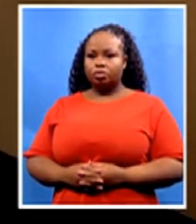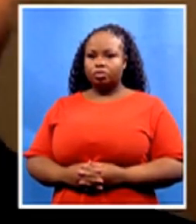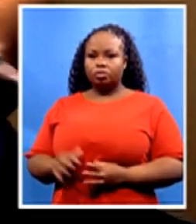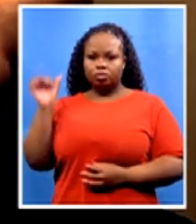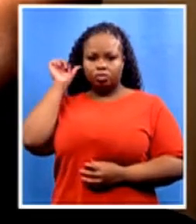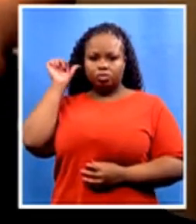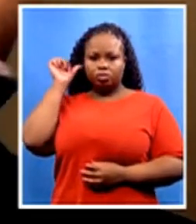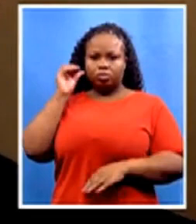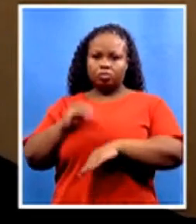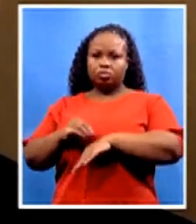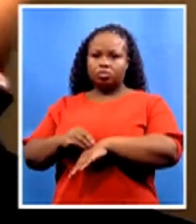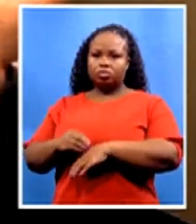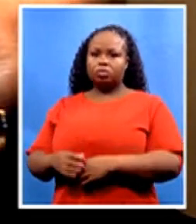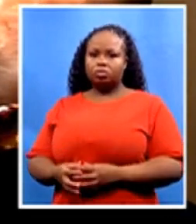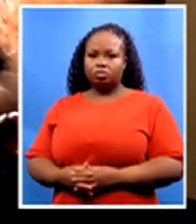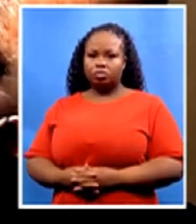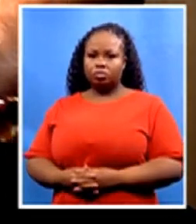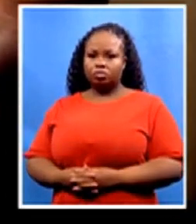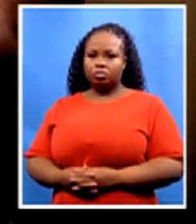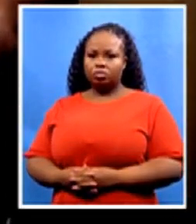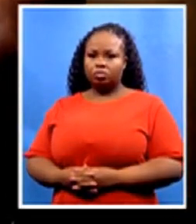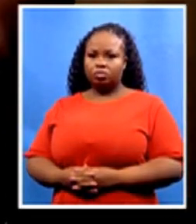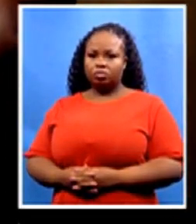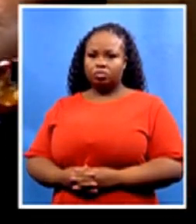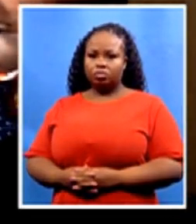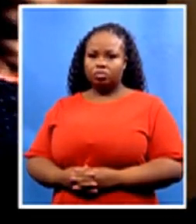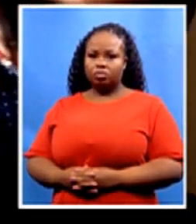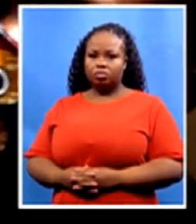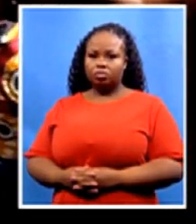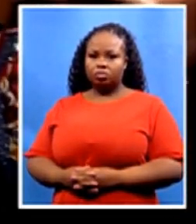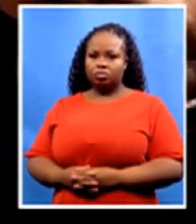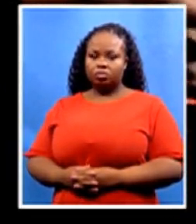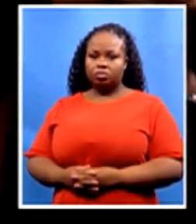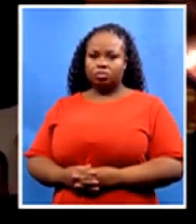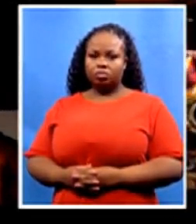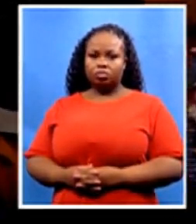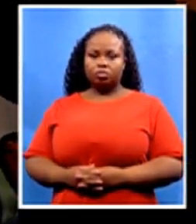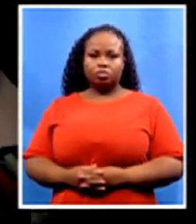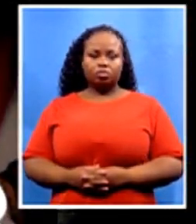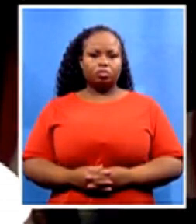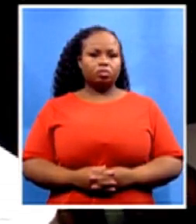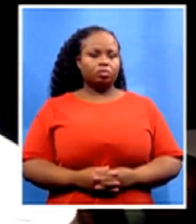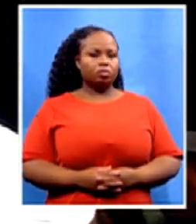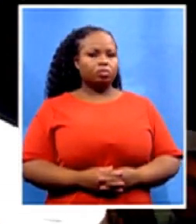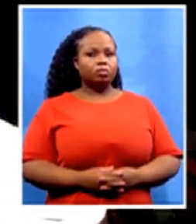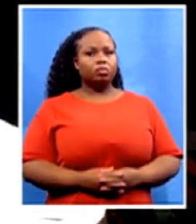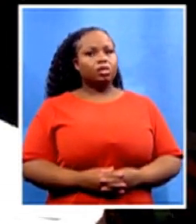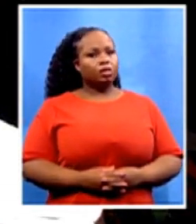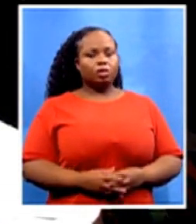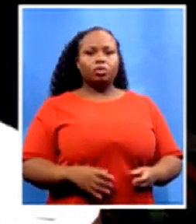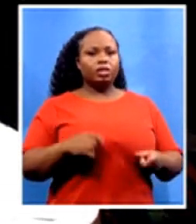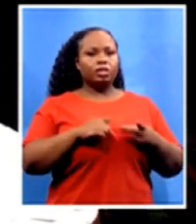ababenze lo. All right. Son-in-law Jabu Moahi, the last time you spoke, you